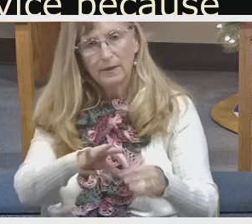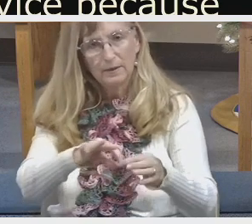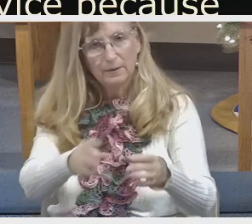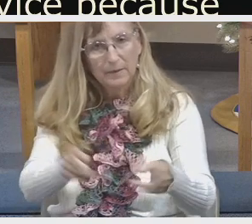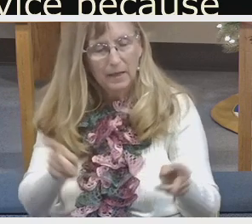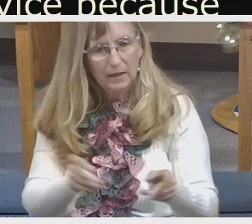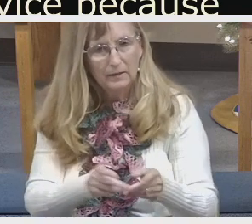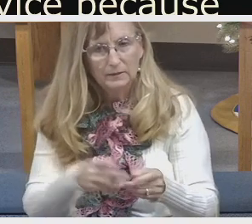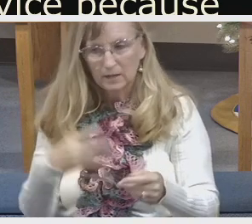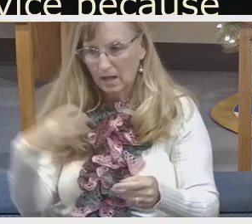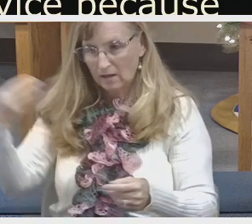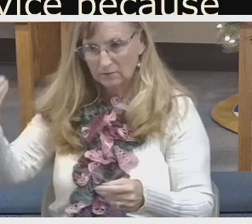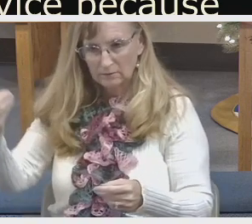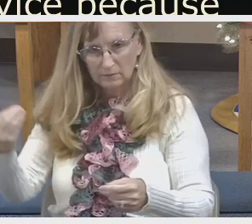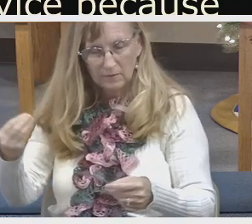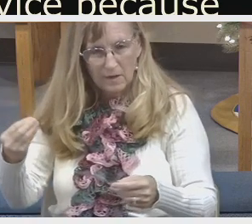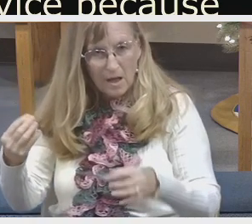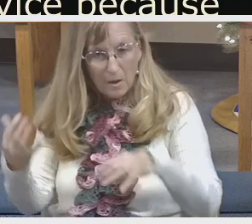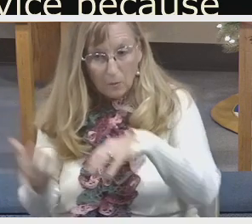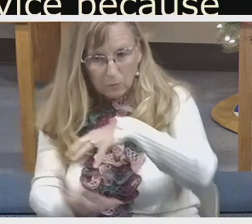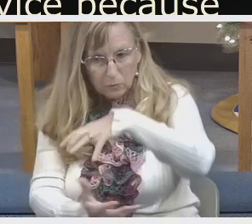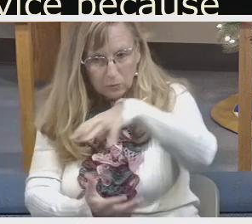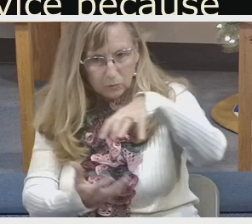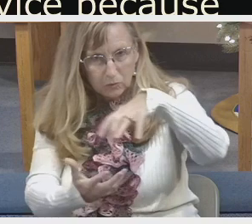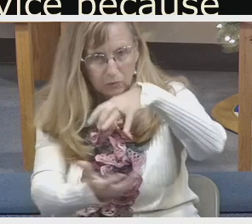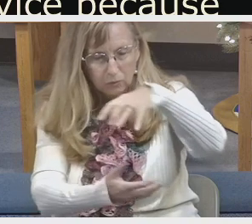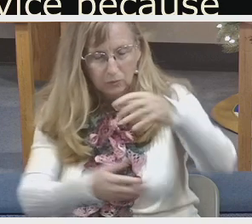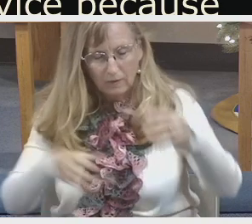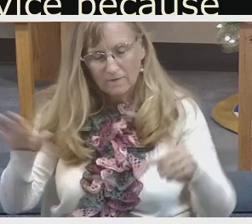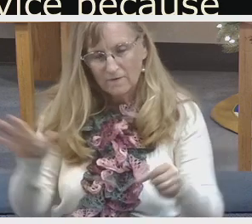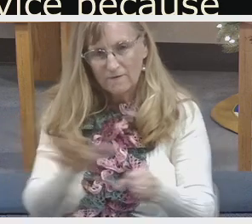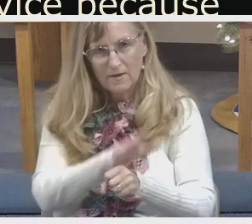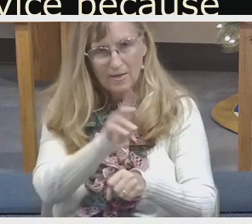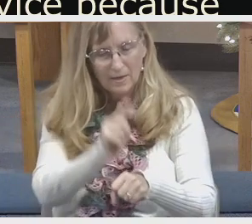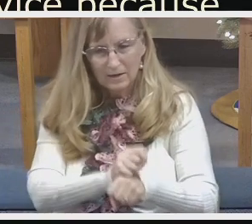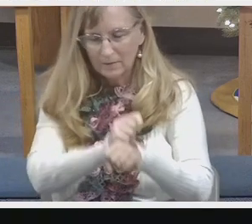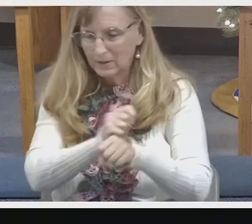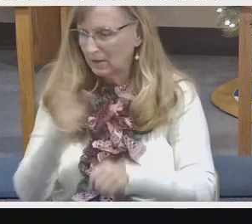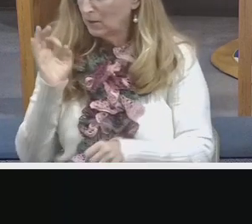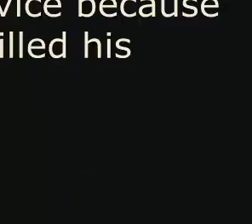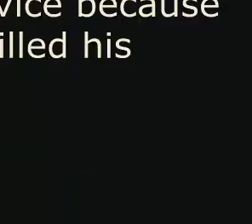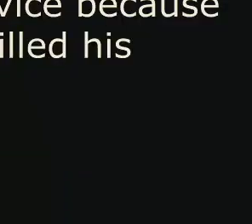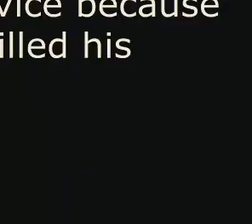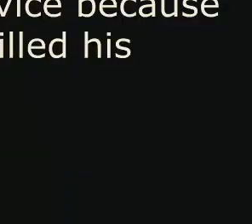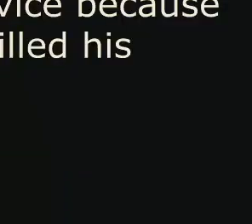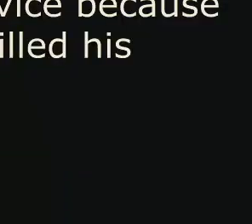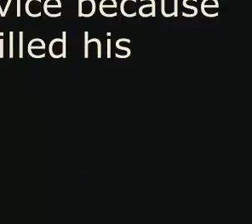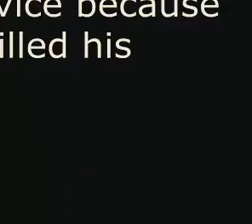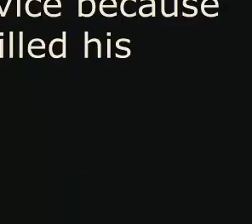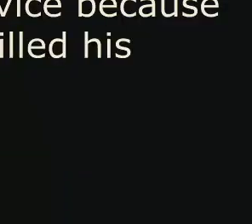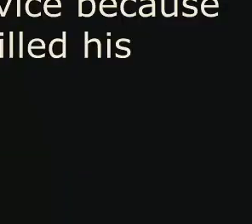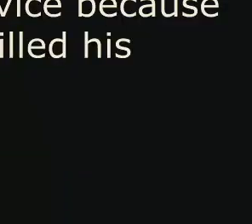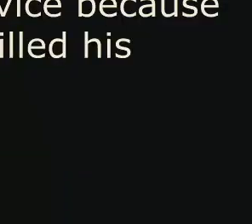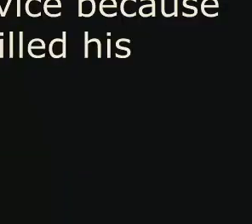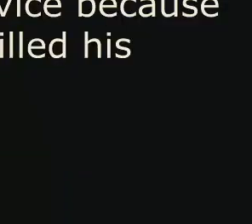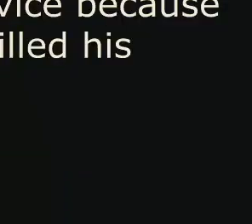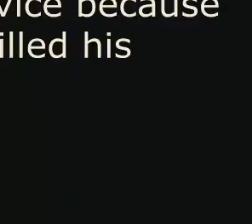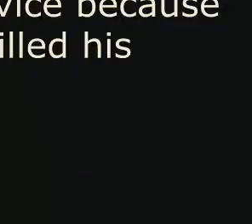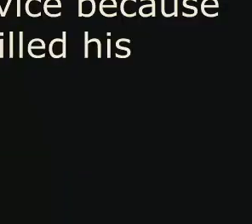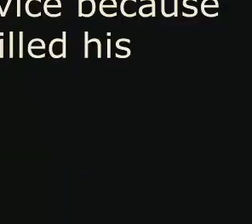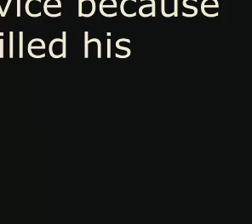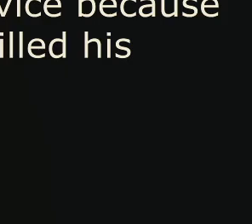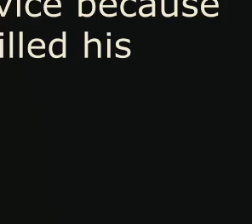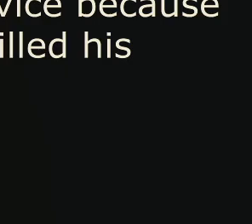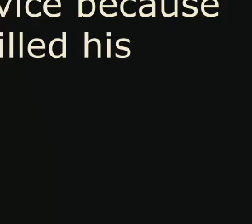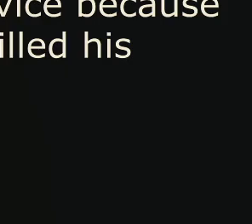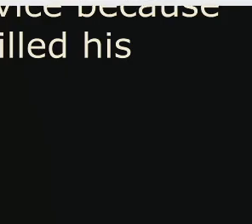temple of the Lord, and the priests could not perform their service because of the cloud, for the glory of the